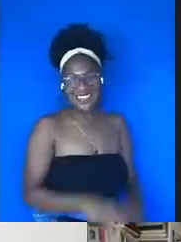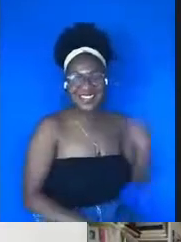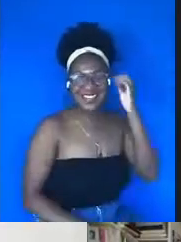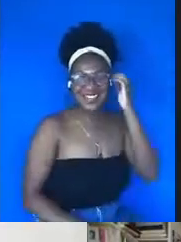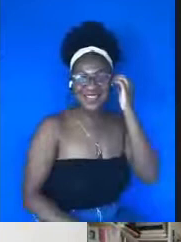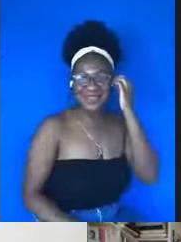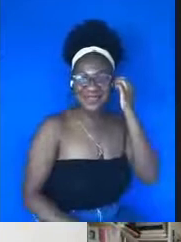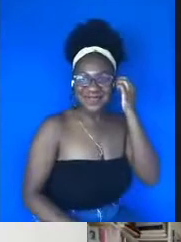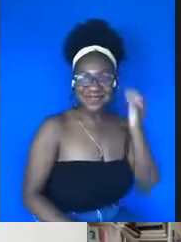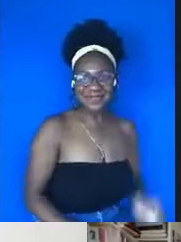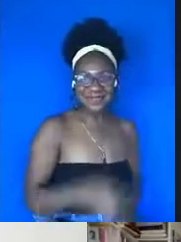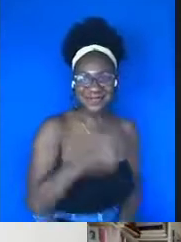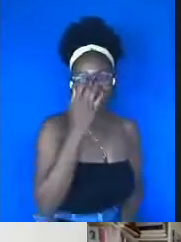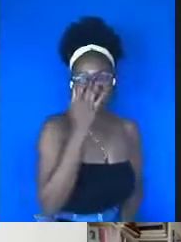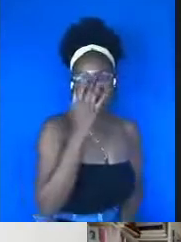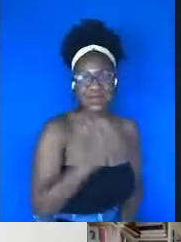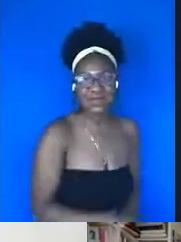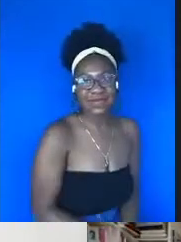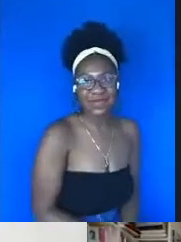Anyone else?